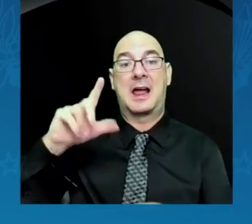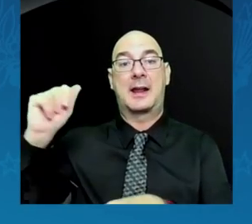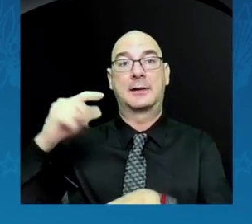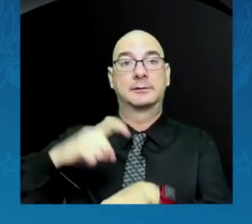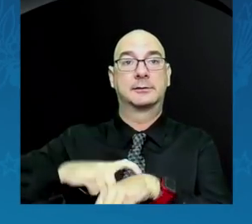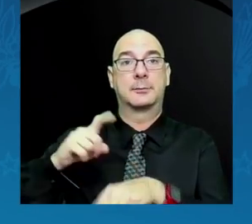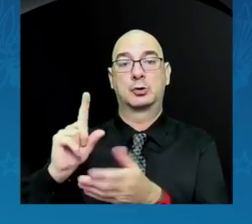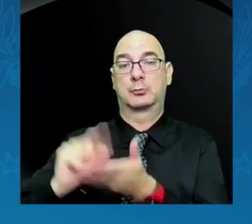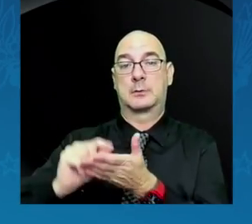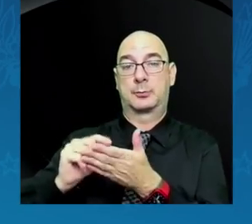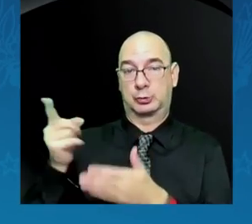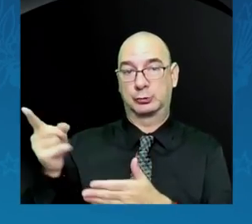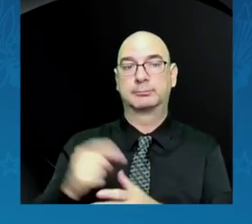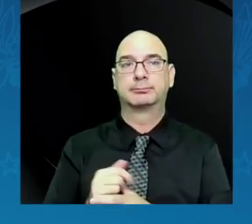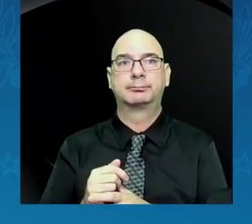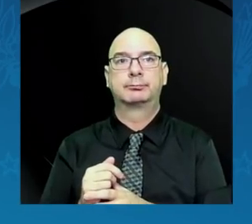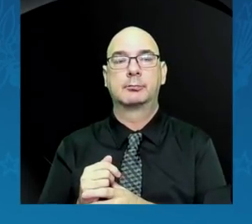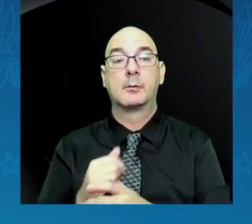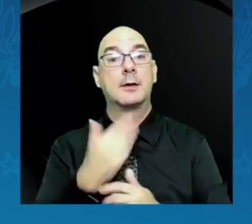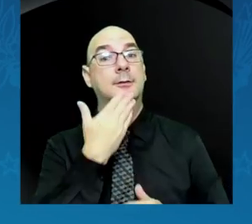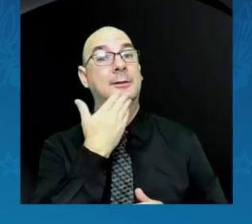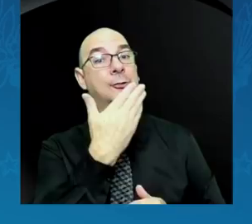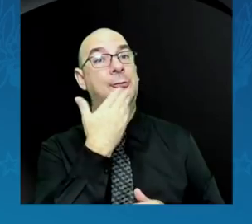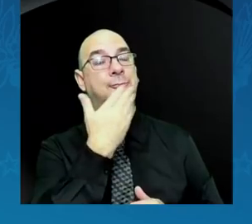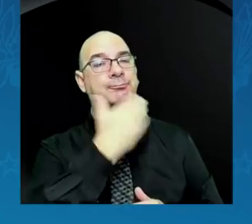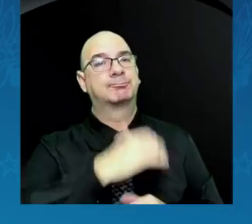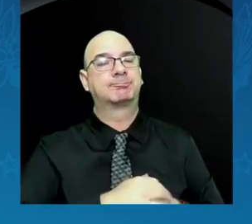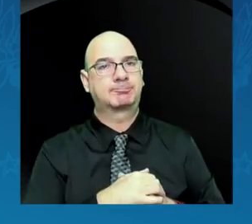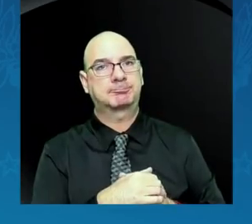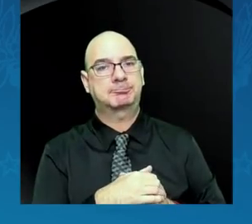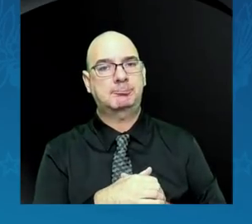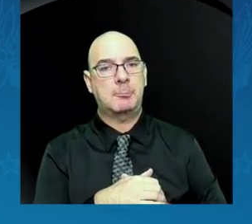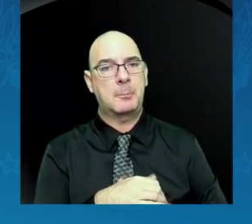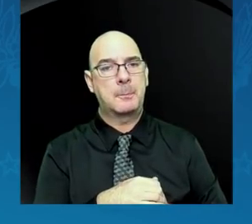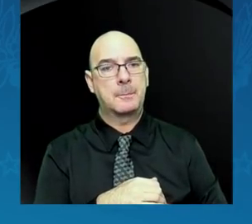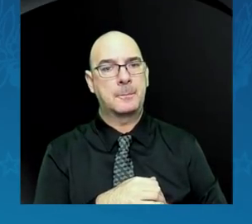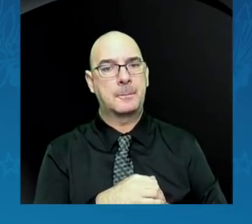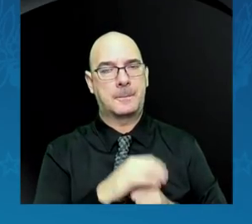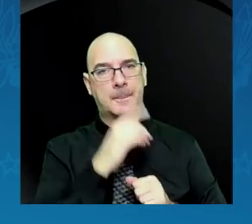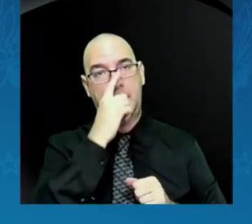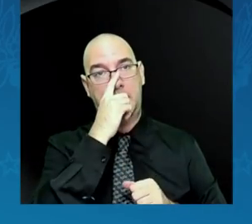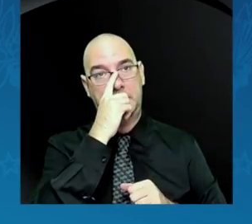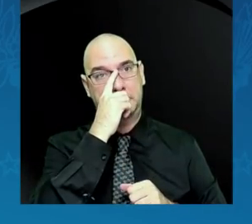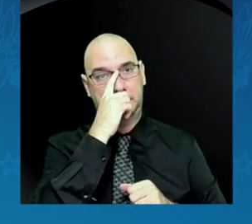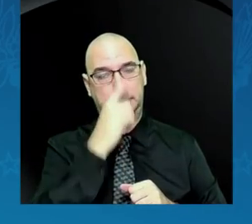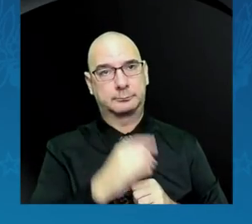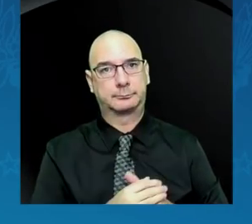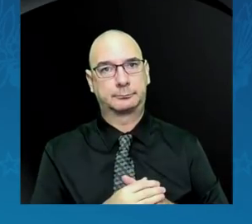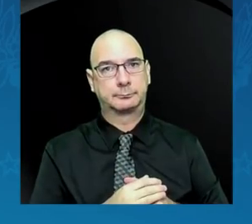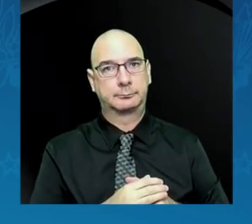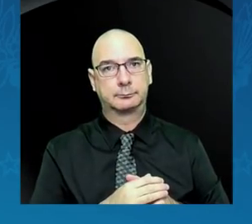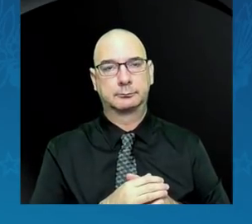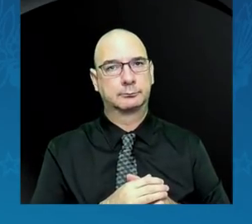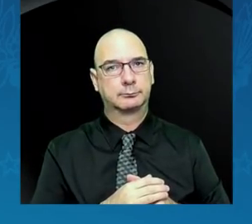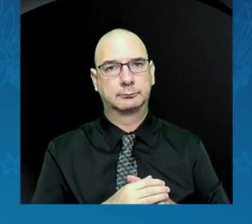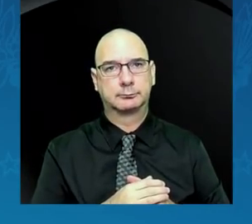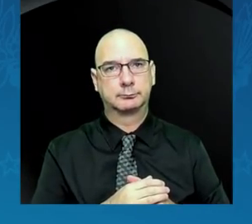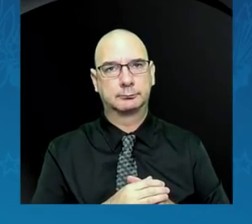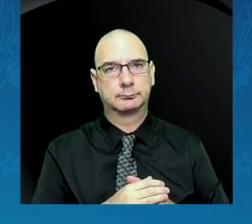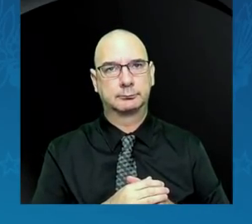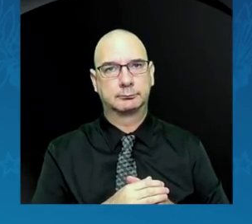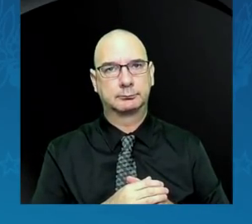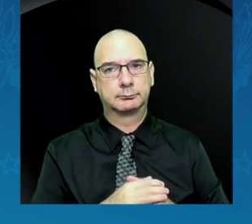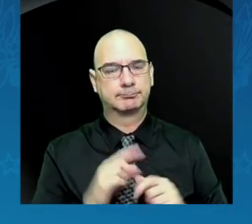Thank you. Have Democrats been too dismissive? I'll start over in case people didn't hear. Have Democrats been too dismissive